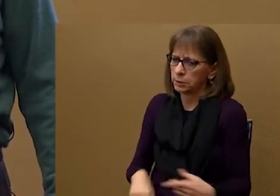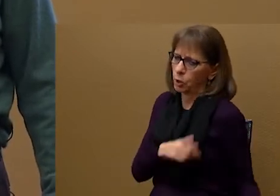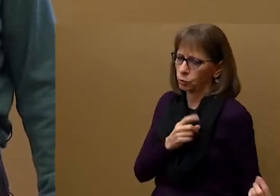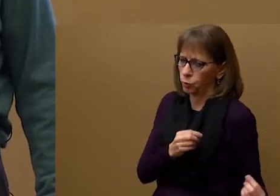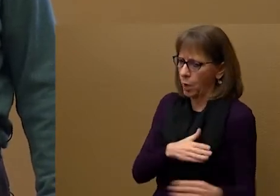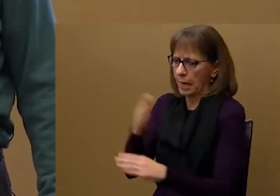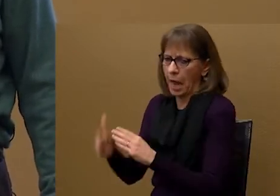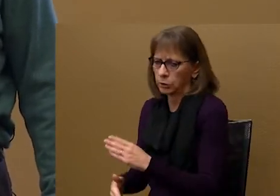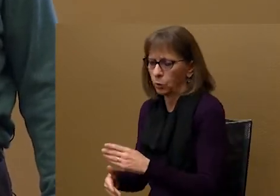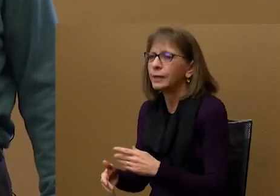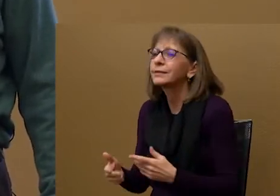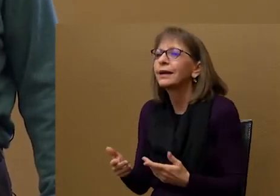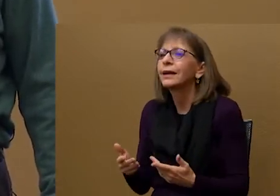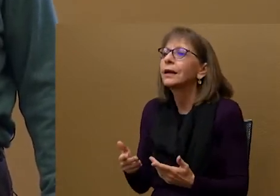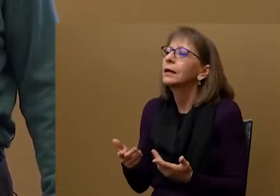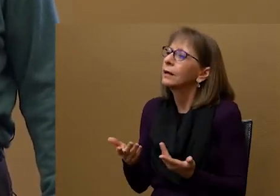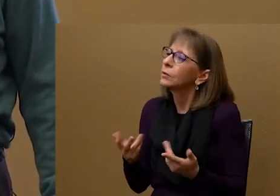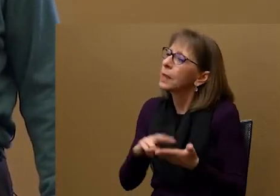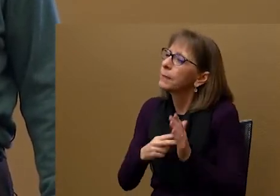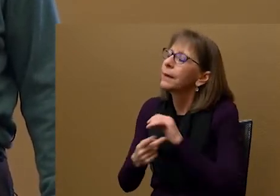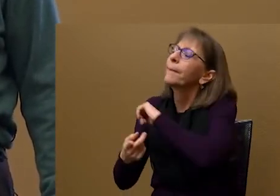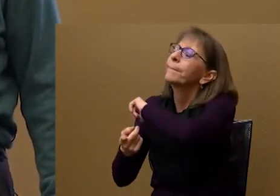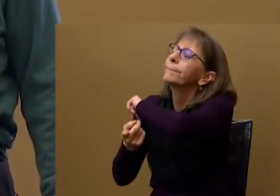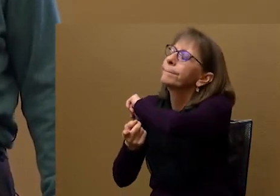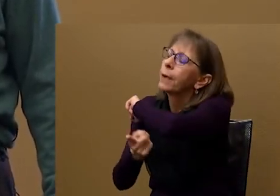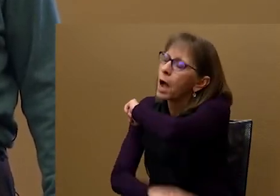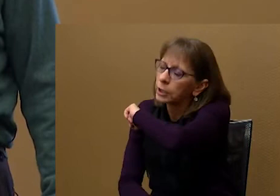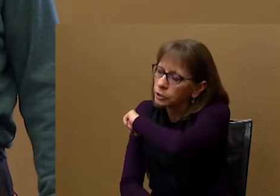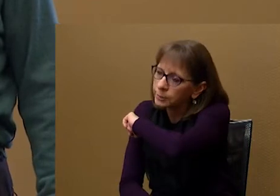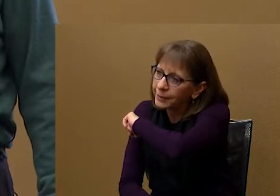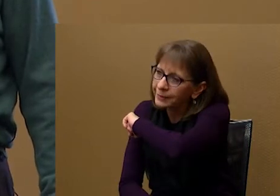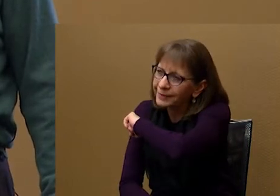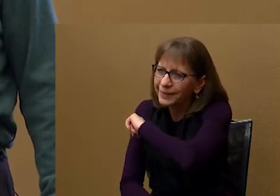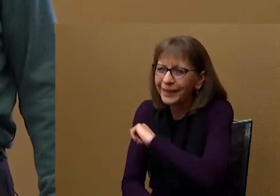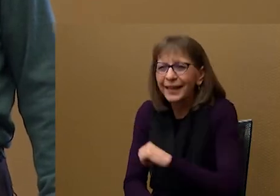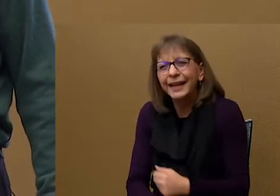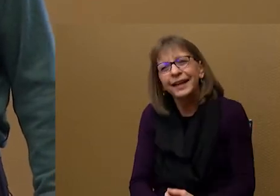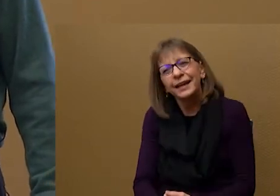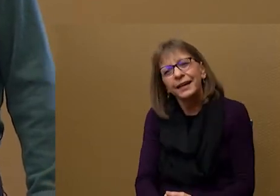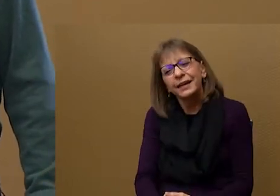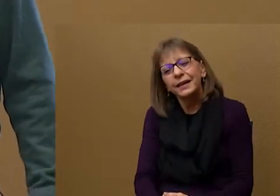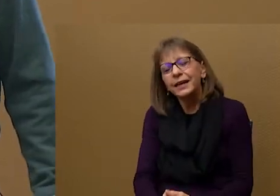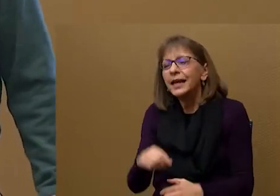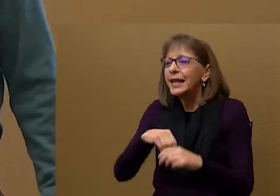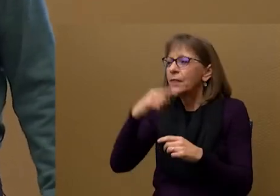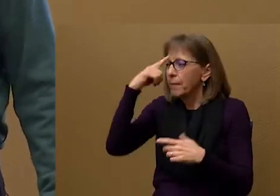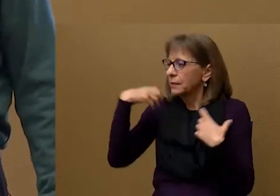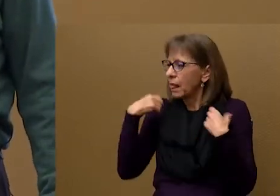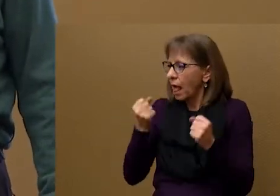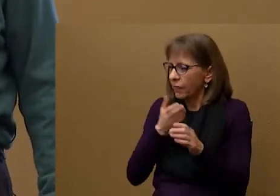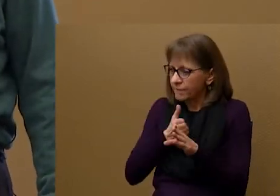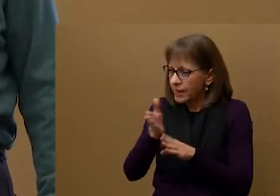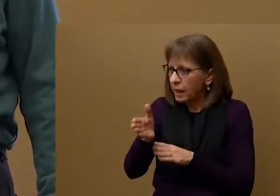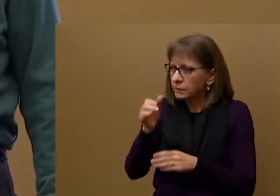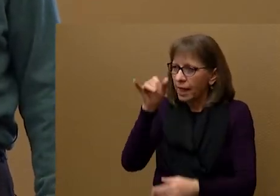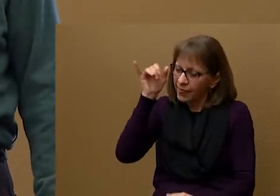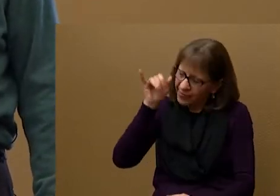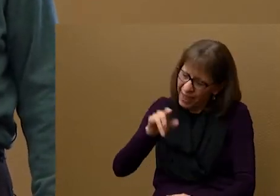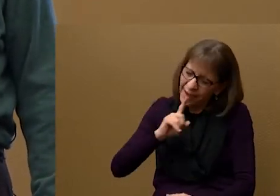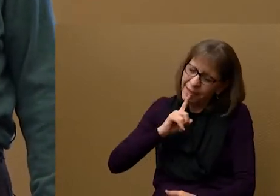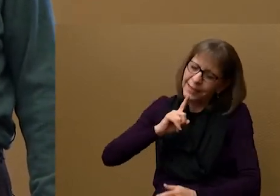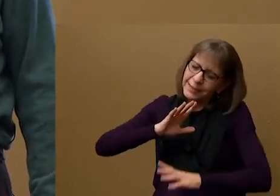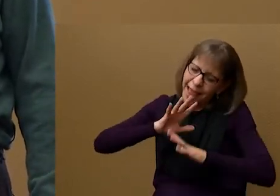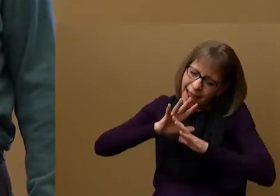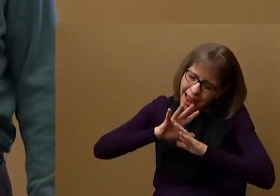plans? Consequences. Consequences. In other words, punishment. Well, in the mental